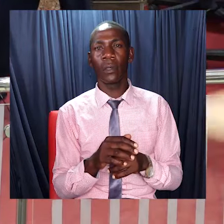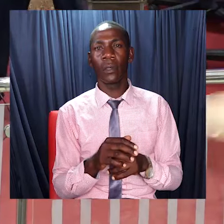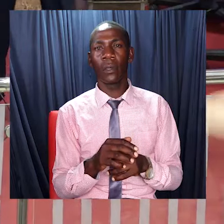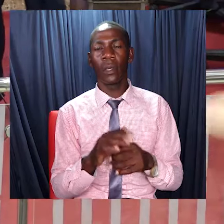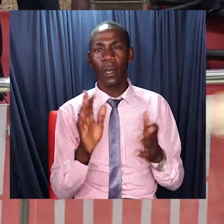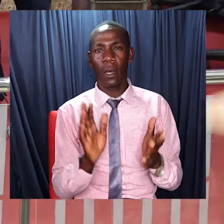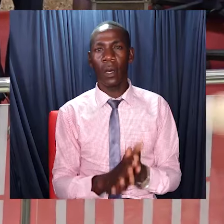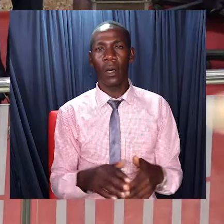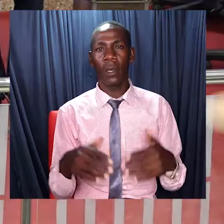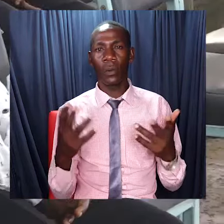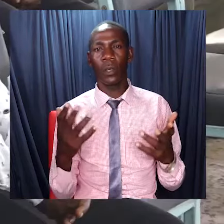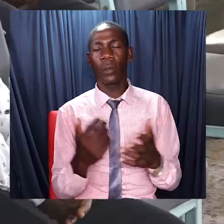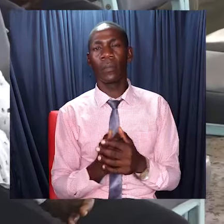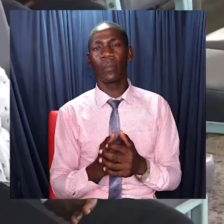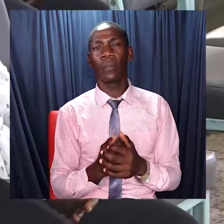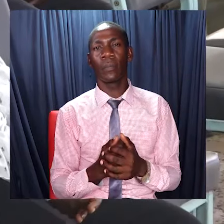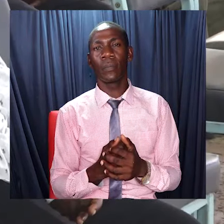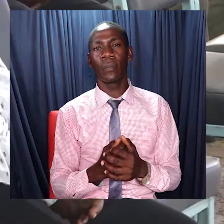much. Hallelujah.